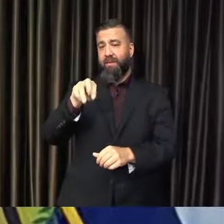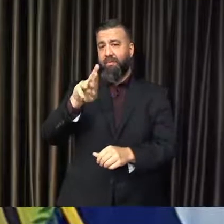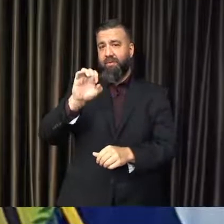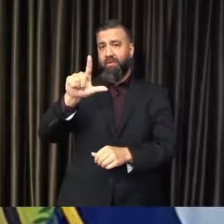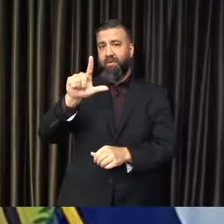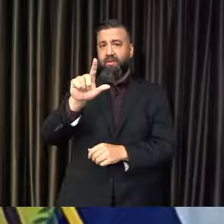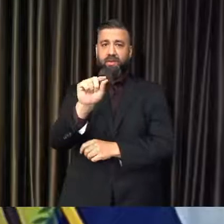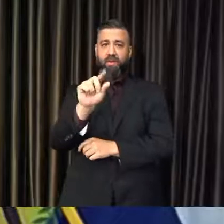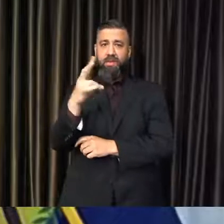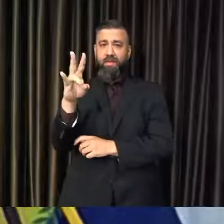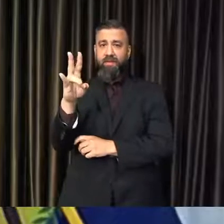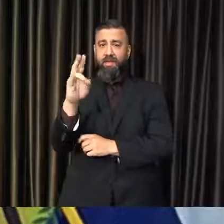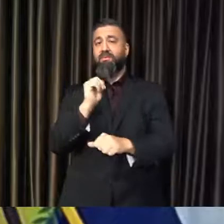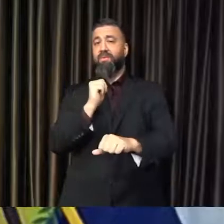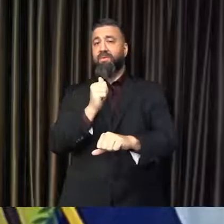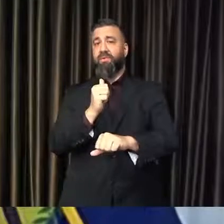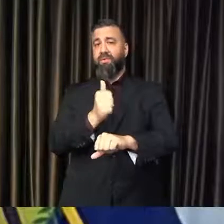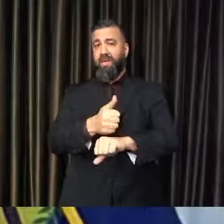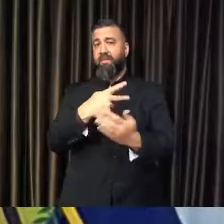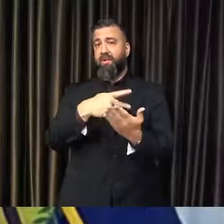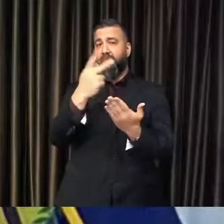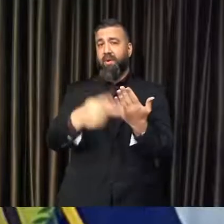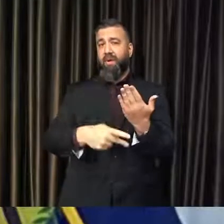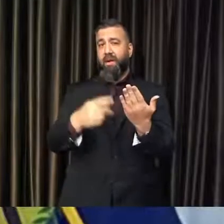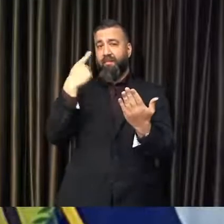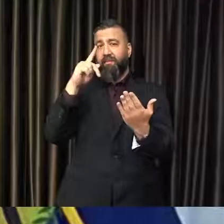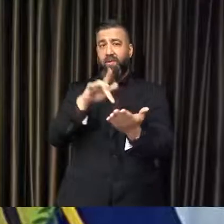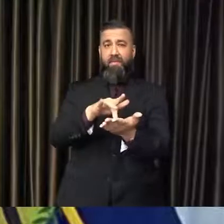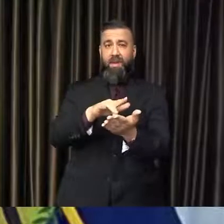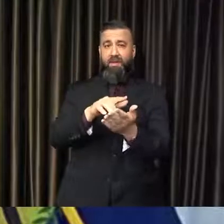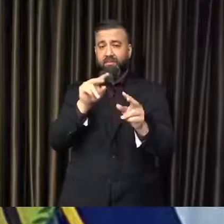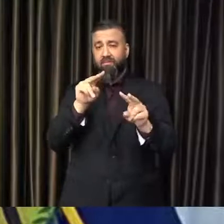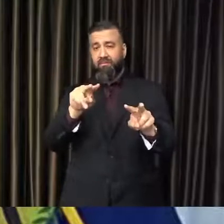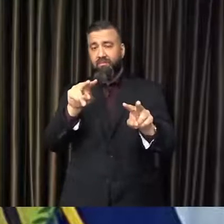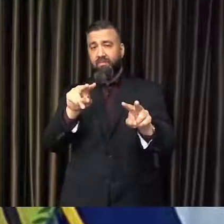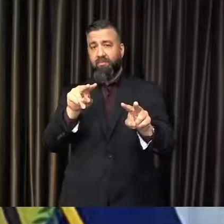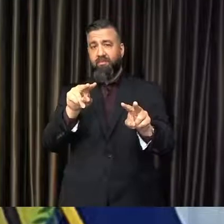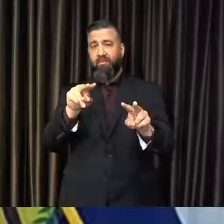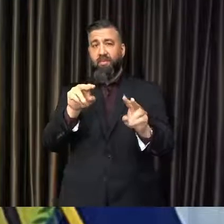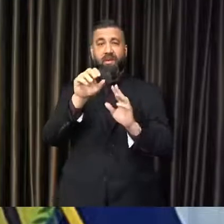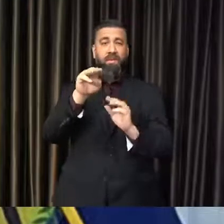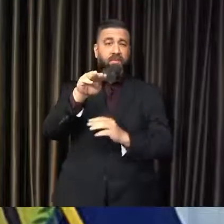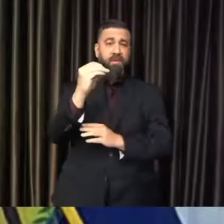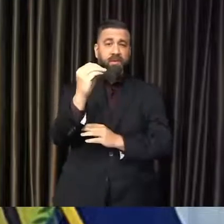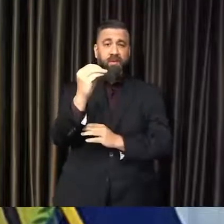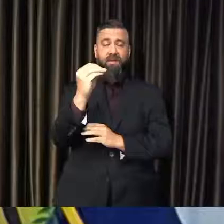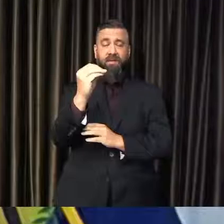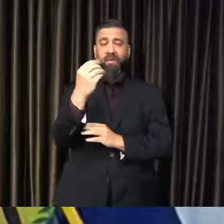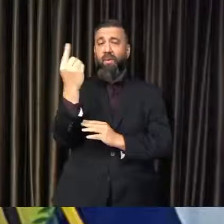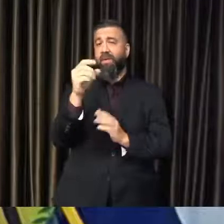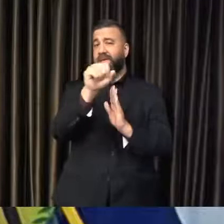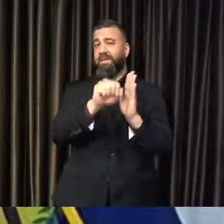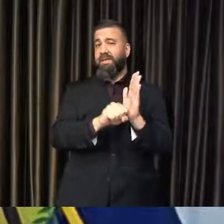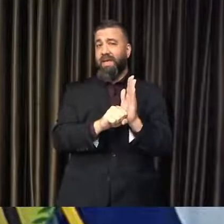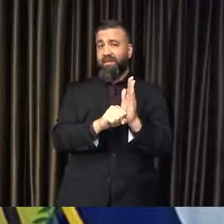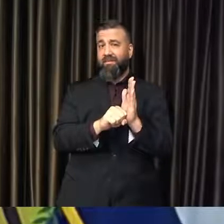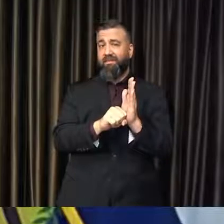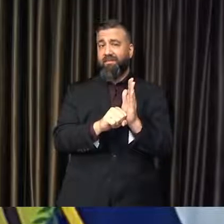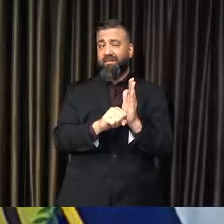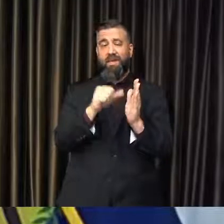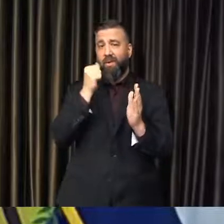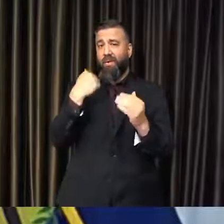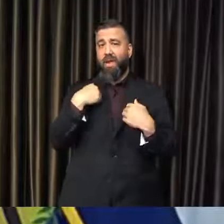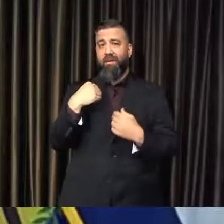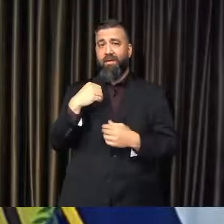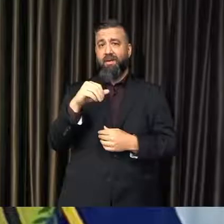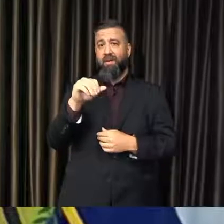prescription drug monitoring program. Missouri is the only state without a statewide PDMP program, and St. Louis County has